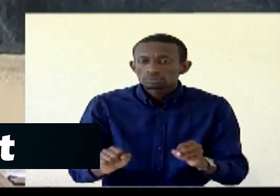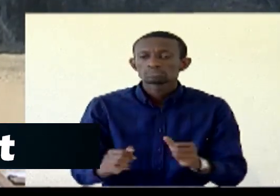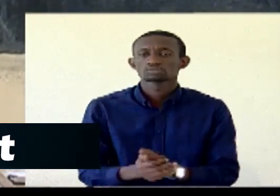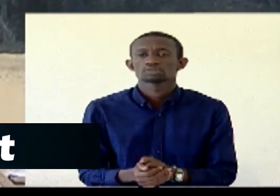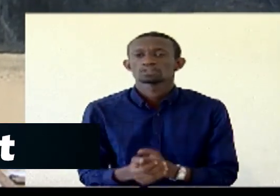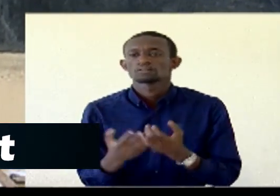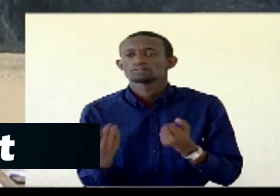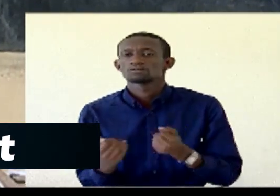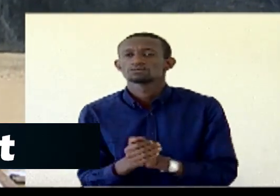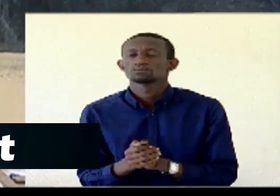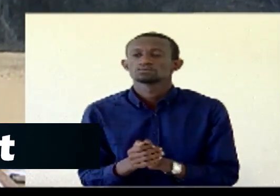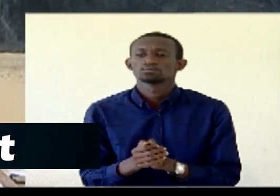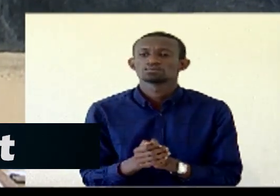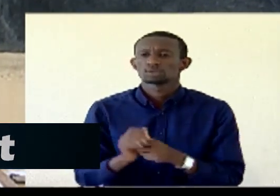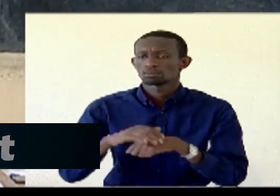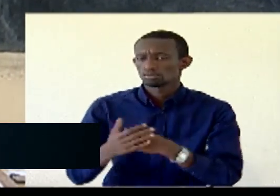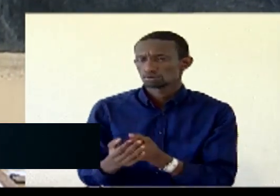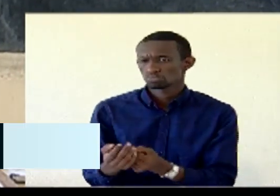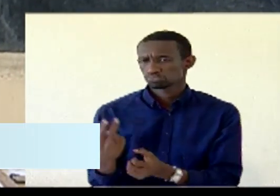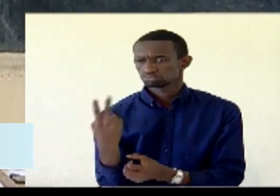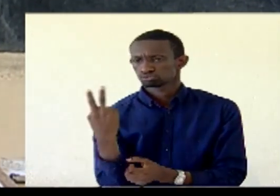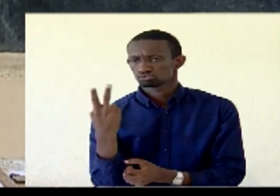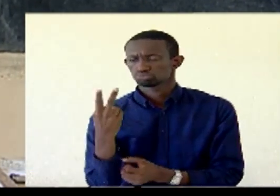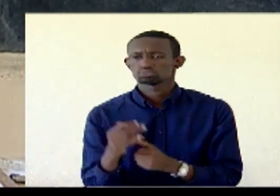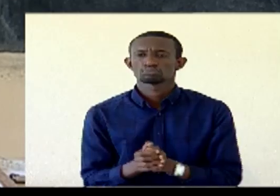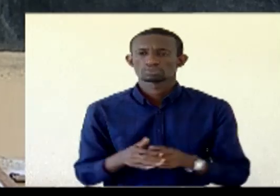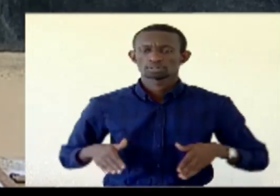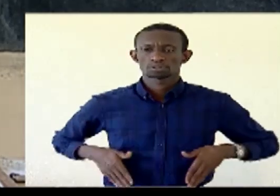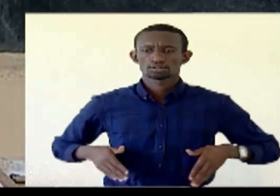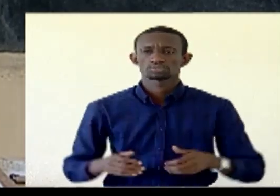is composed of, we said there are 2 kidneys.